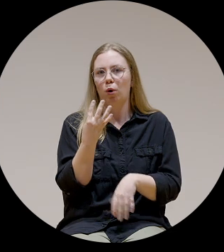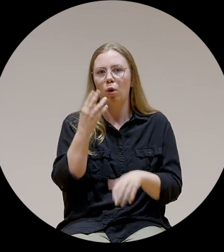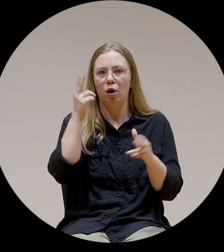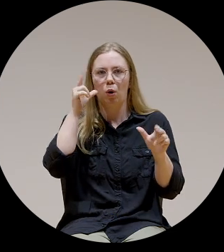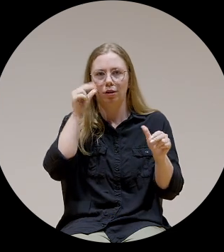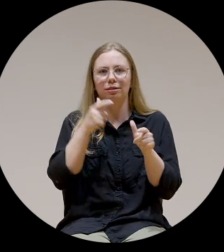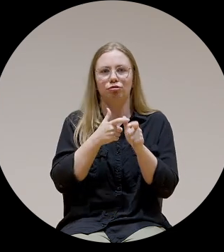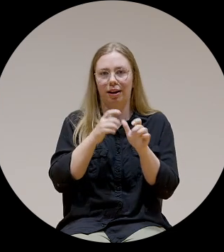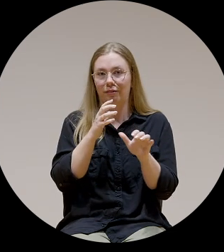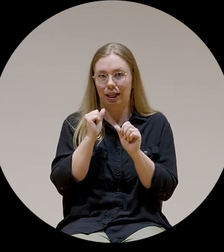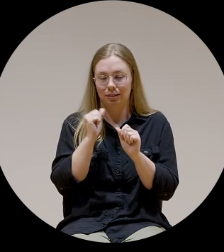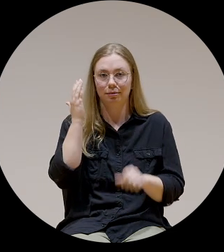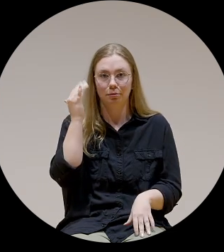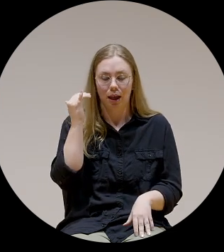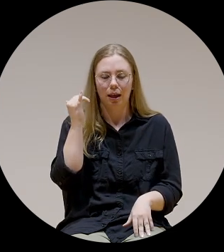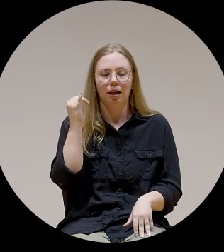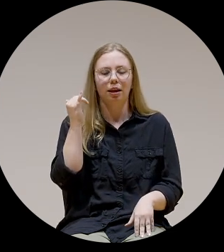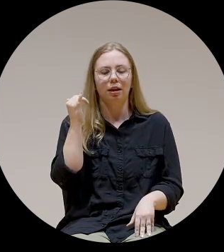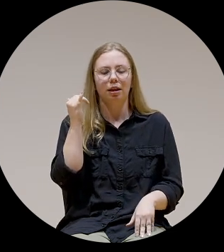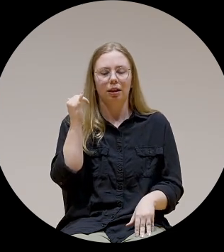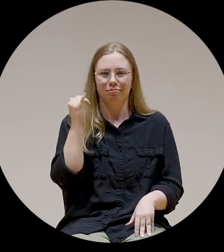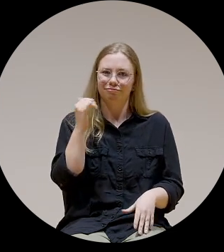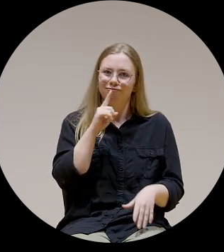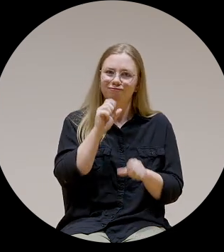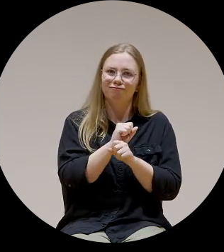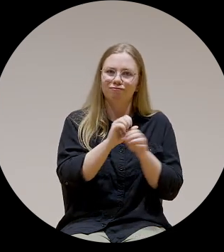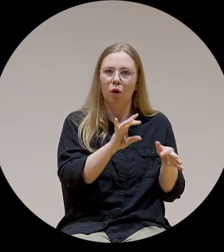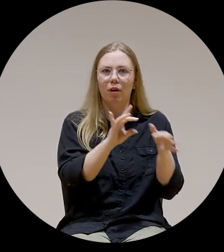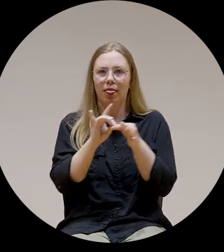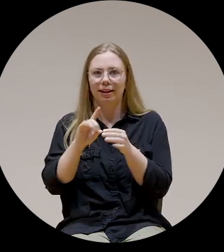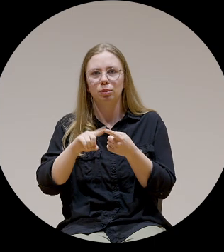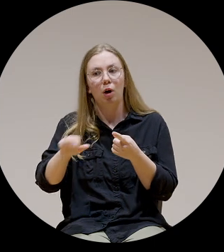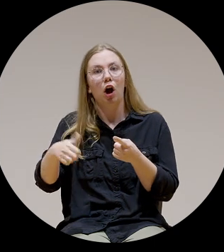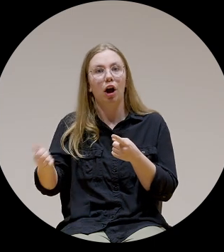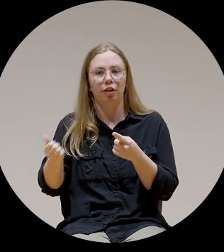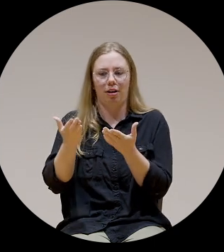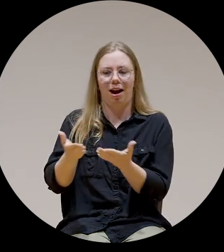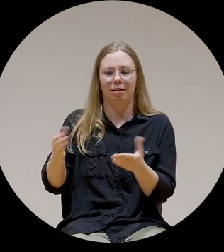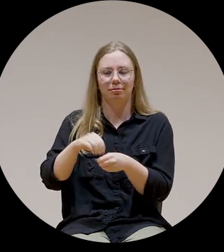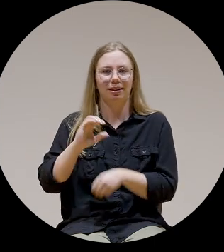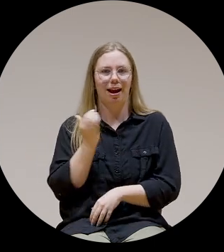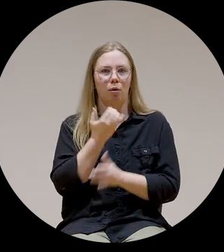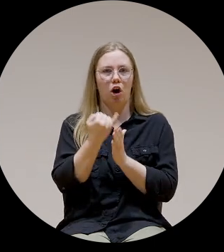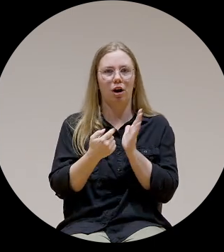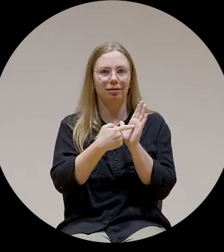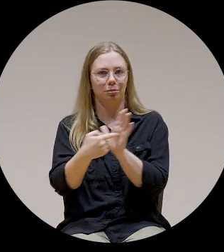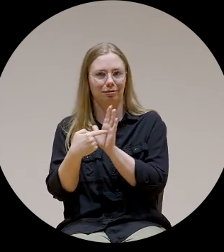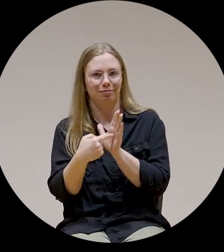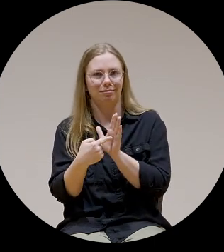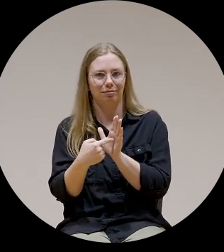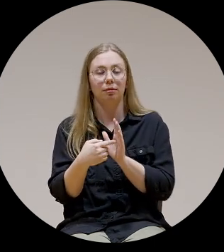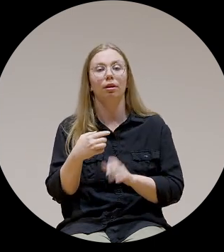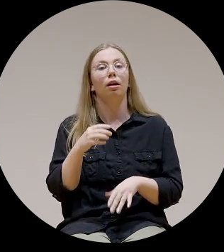go to the next slide, because it does relate to several other items throughout the exhibition.